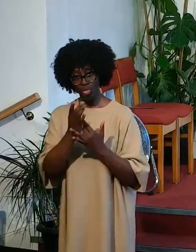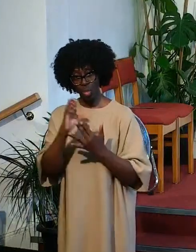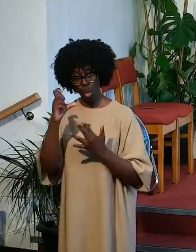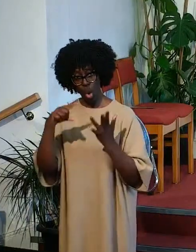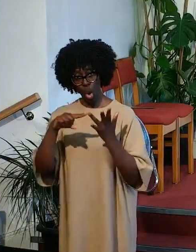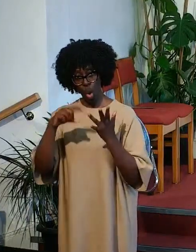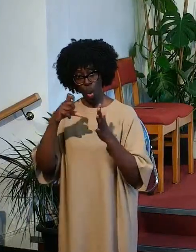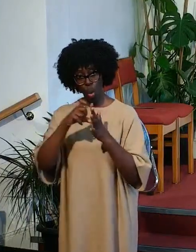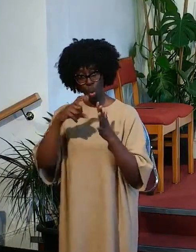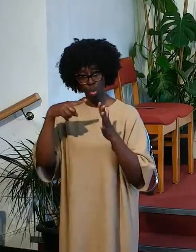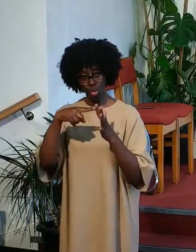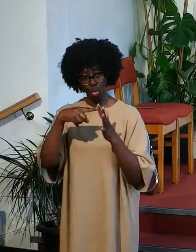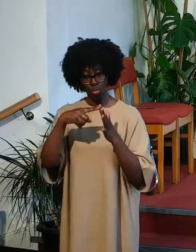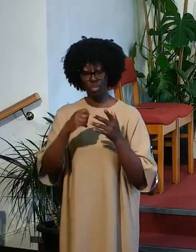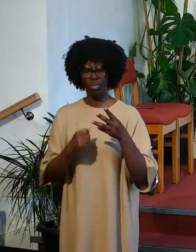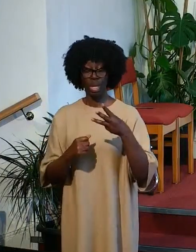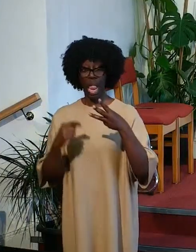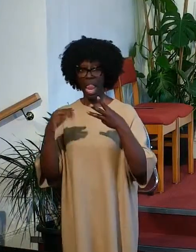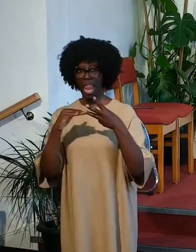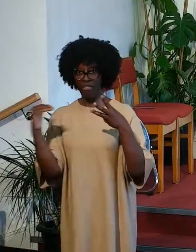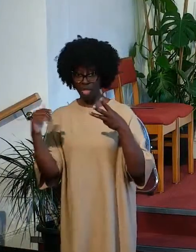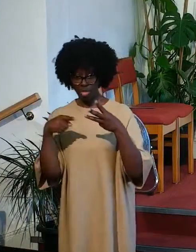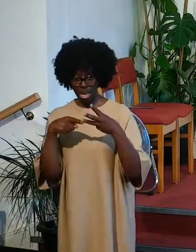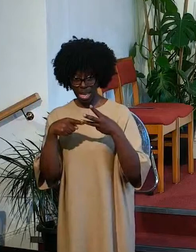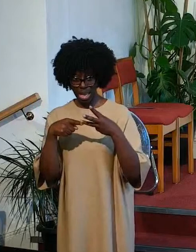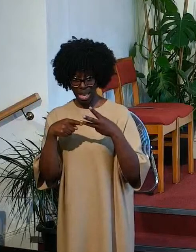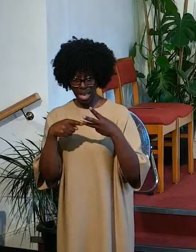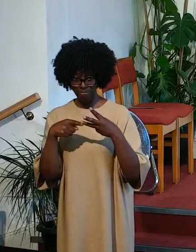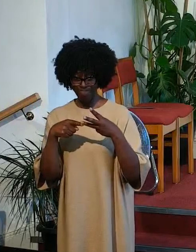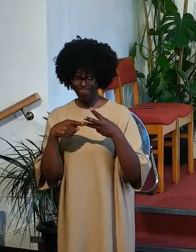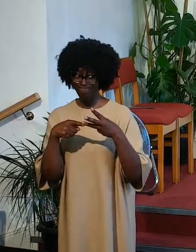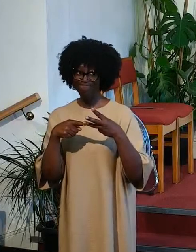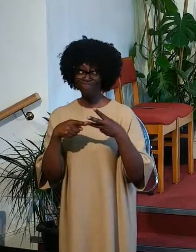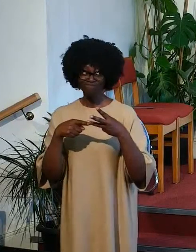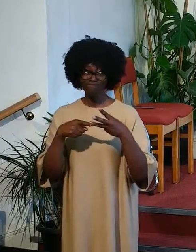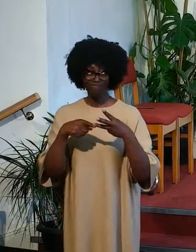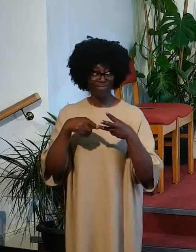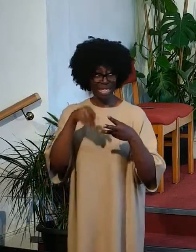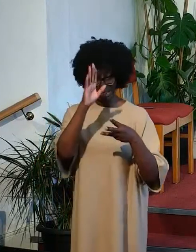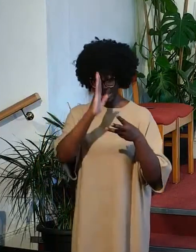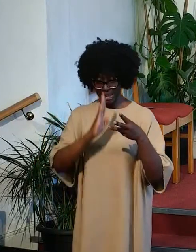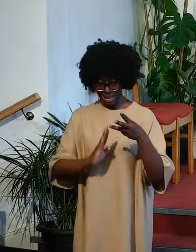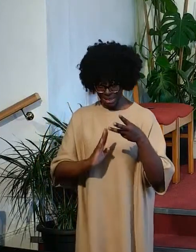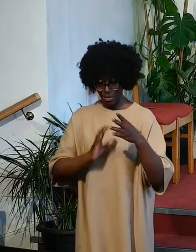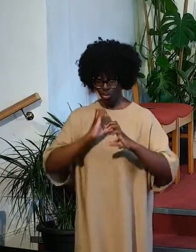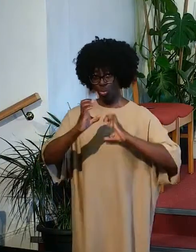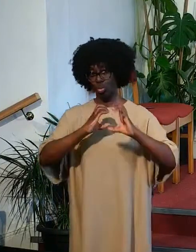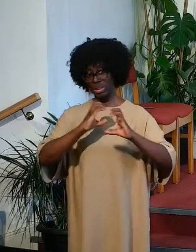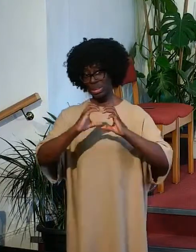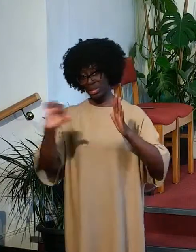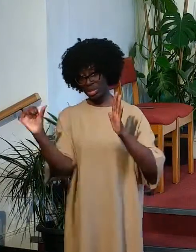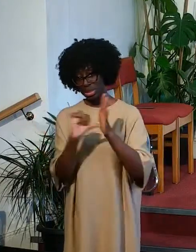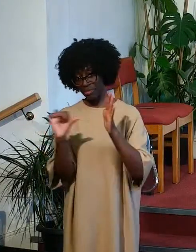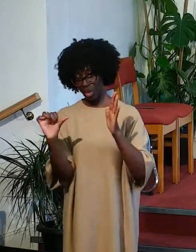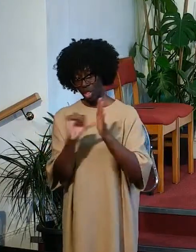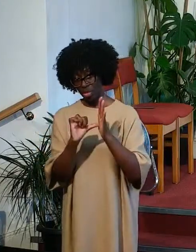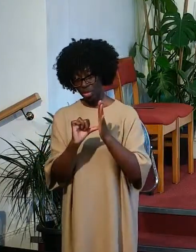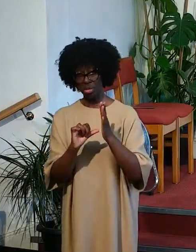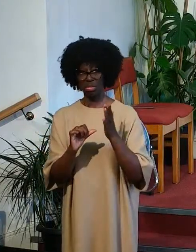more familiar with, very severe communication difficulties. May not have speech, can't